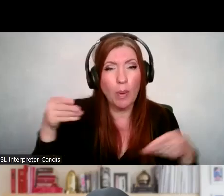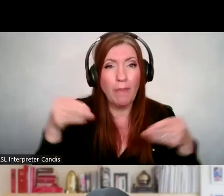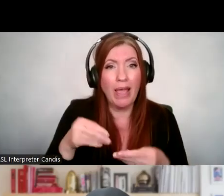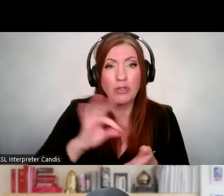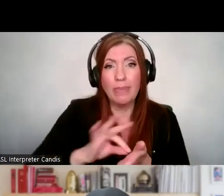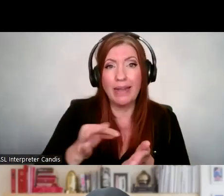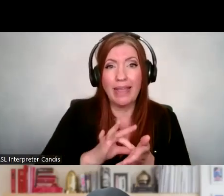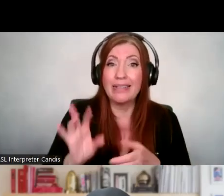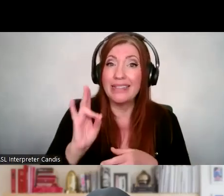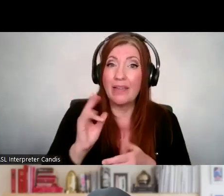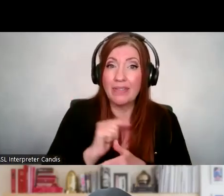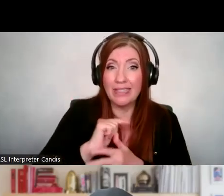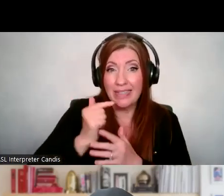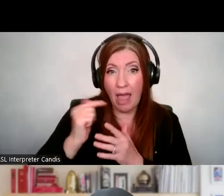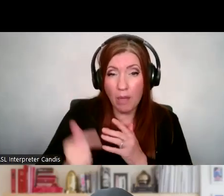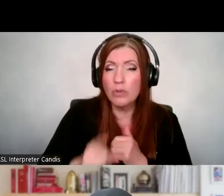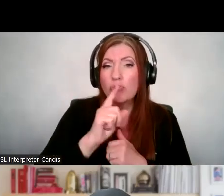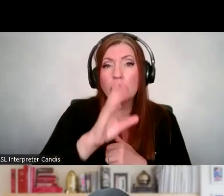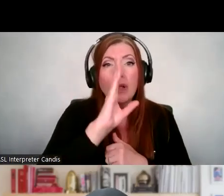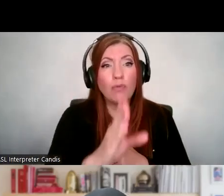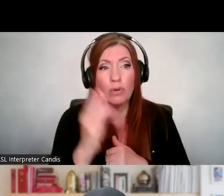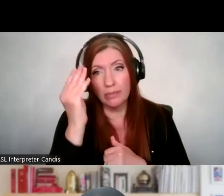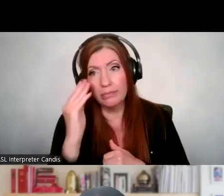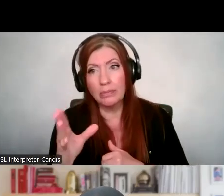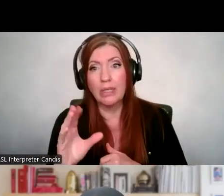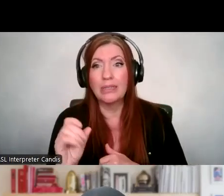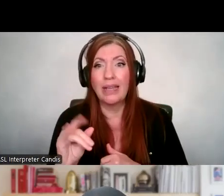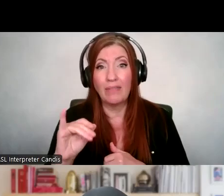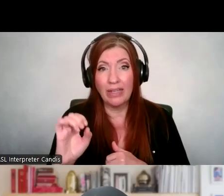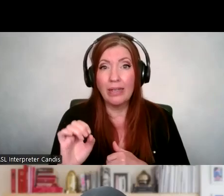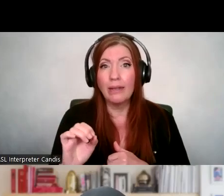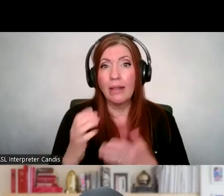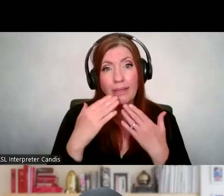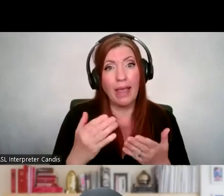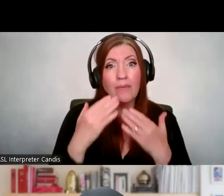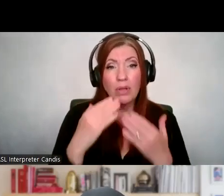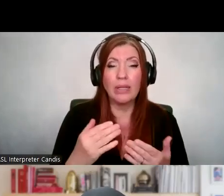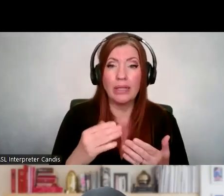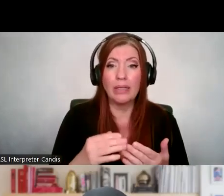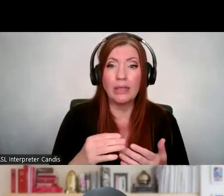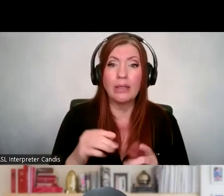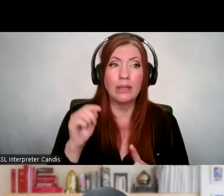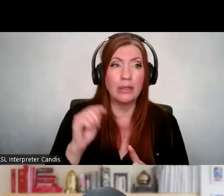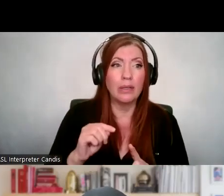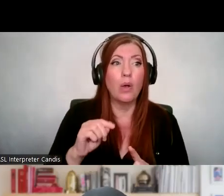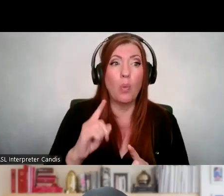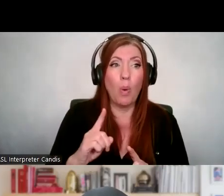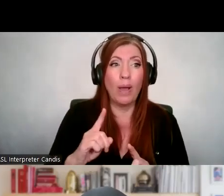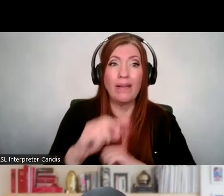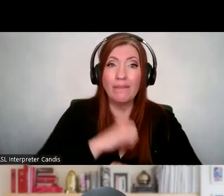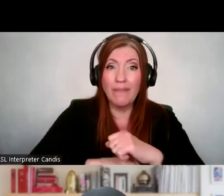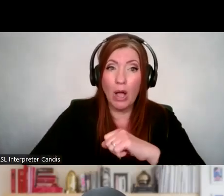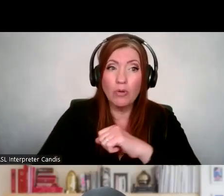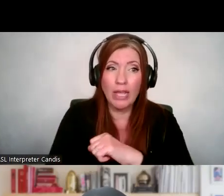are pretty straightforward. And the thing I'll say, Stephanie, is thankfully, due to the generosity of the Socialze Foundation, we have funding available to walk